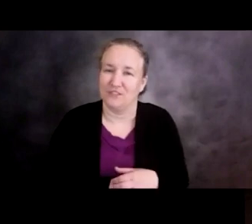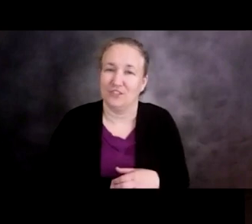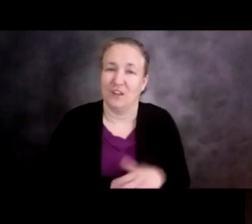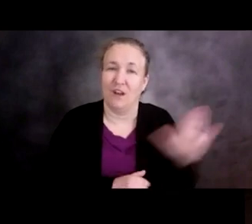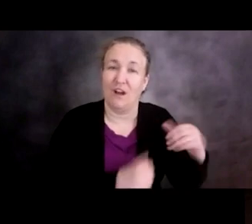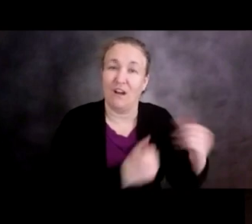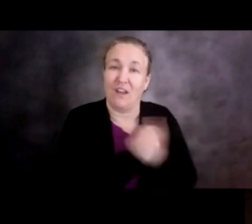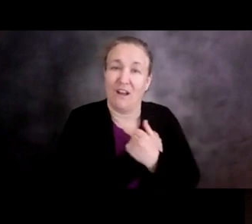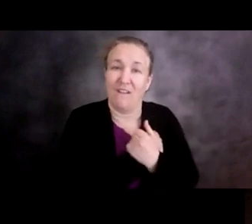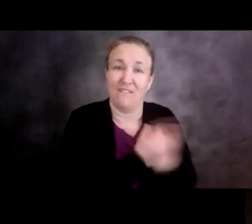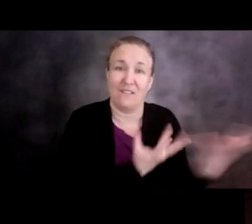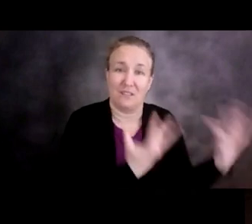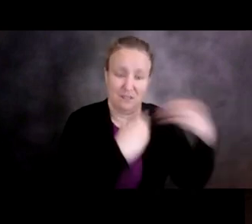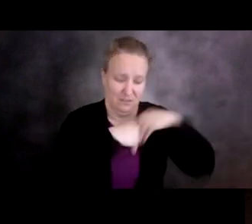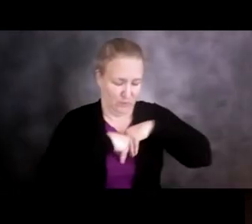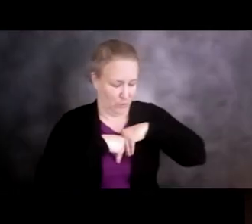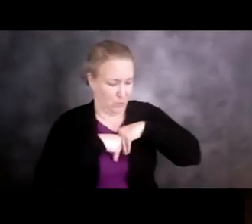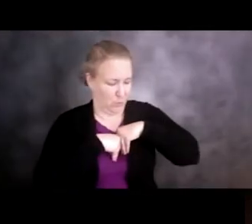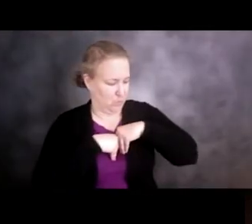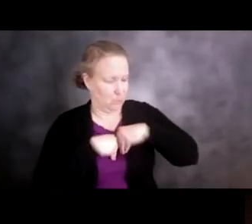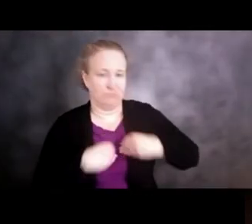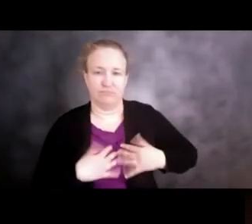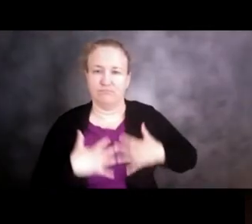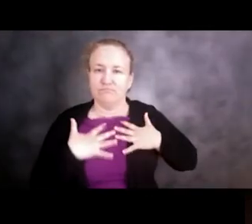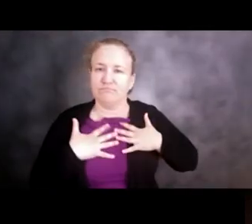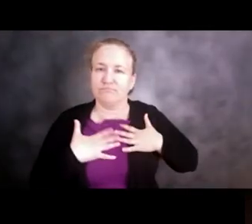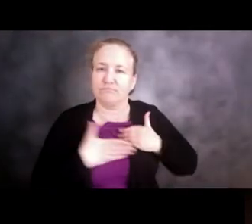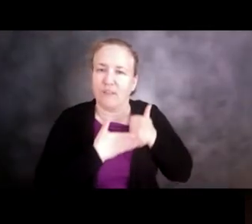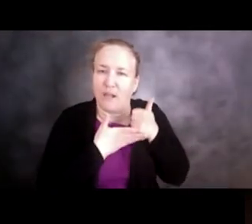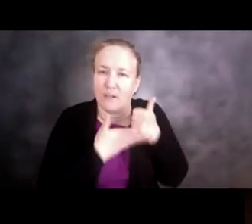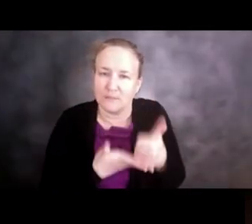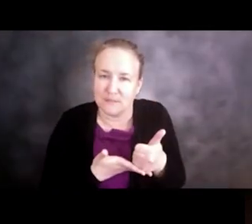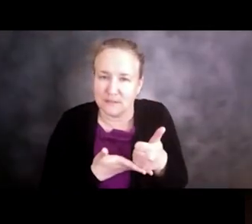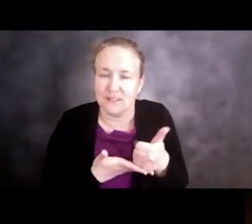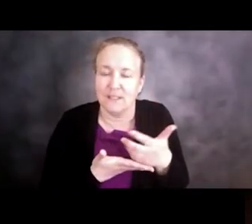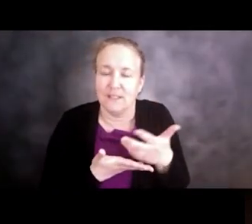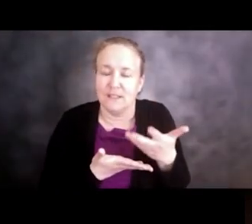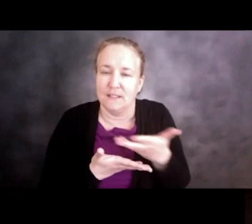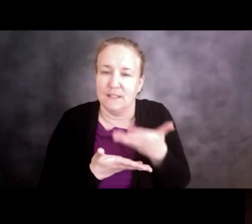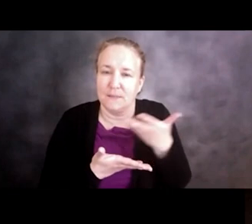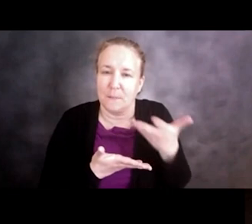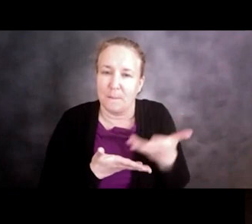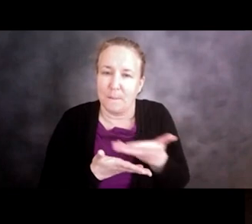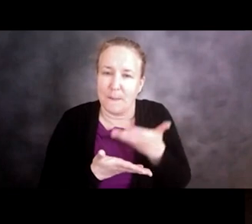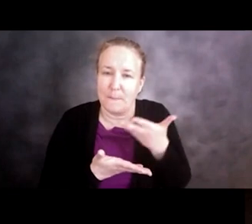me helps to,